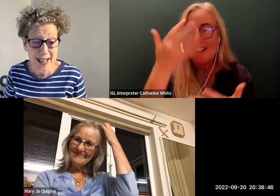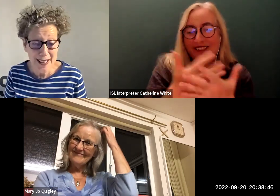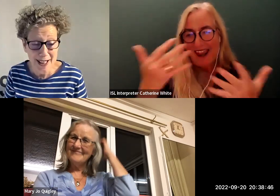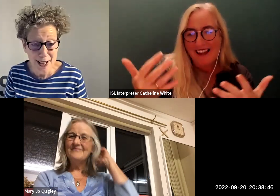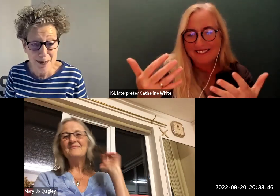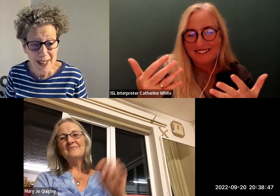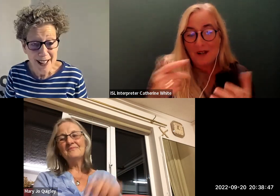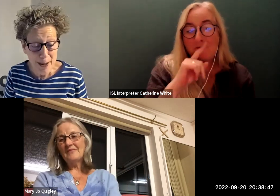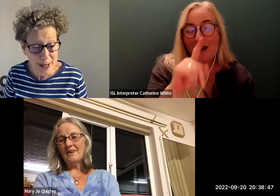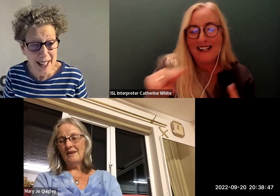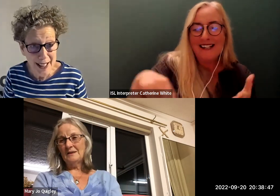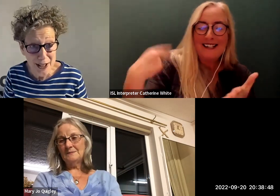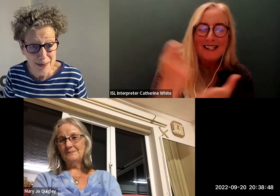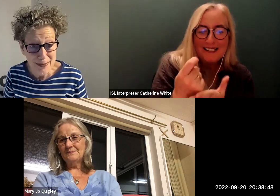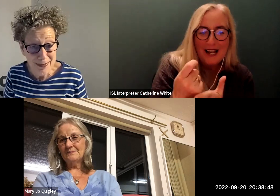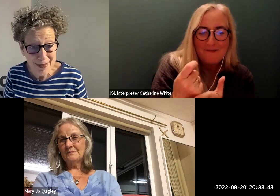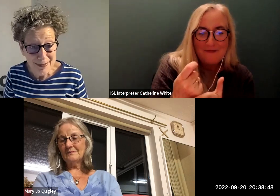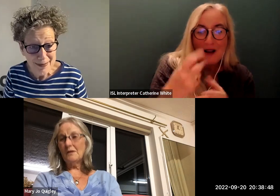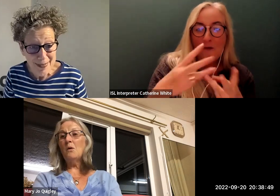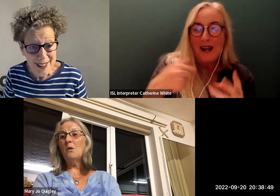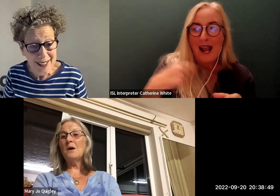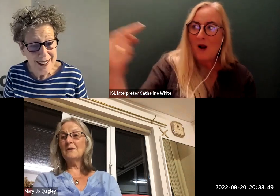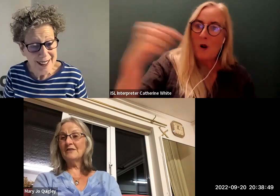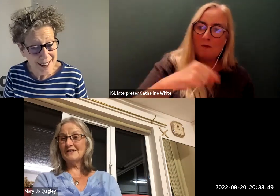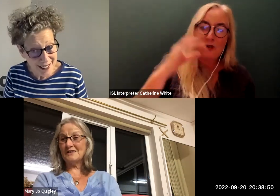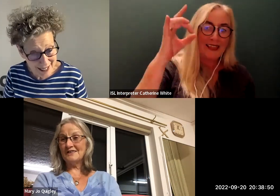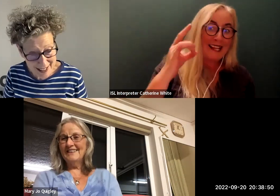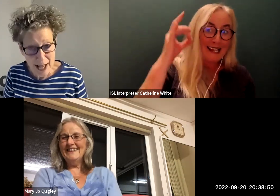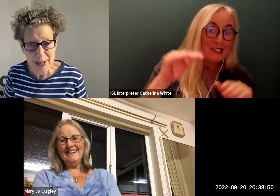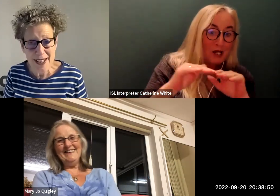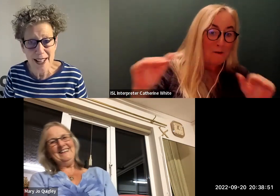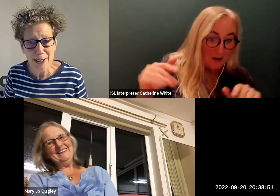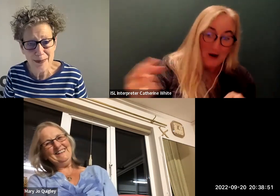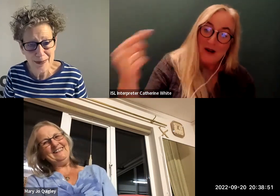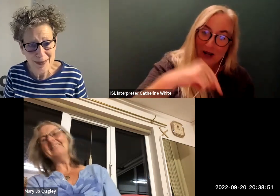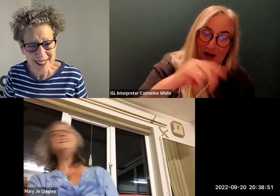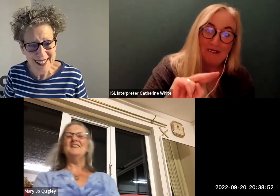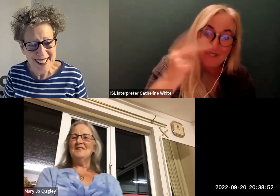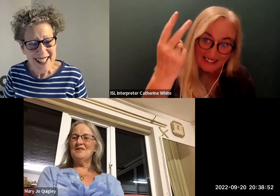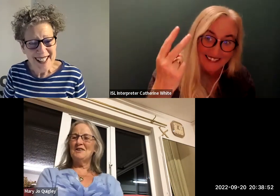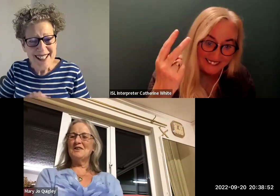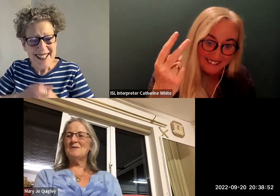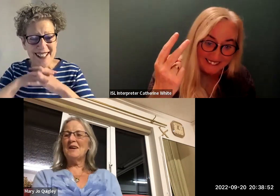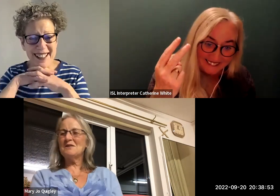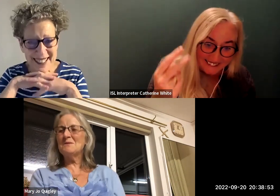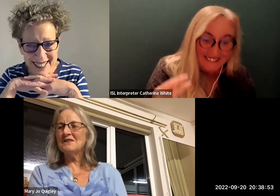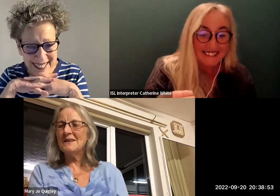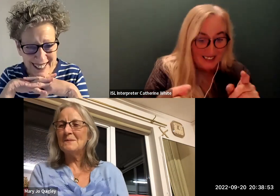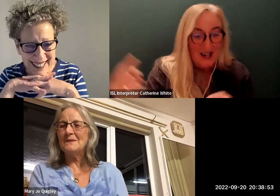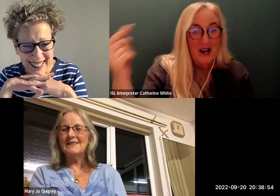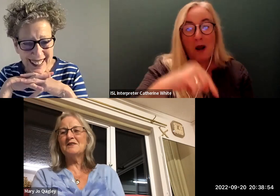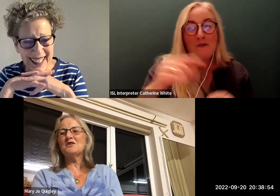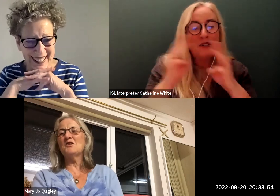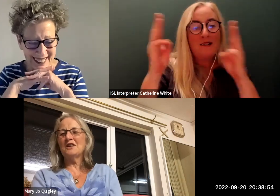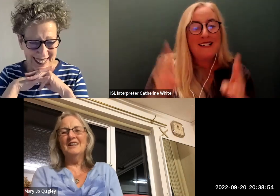do is, next time I'm in the kingdom, Oh, come and visit. to come and see you. Sure, you can come down to the museum